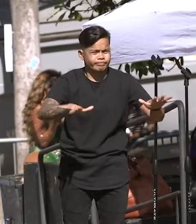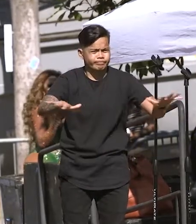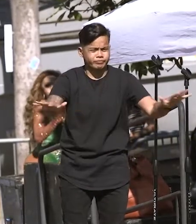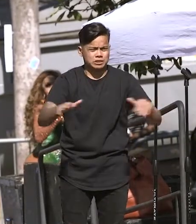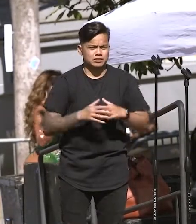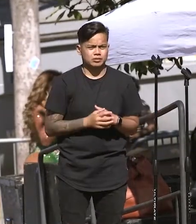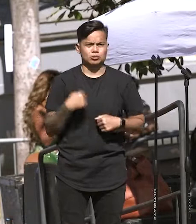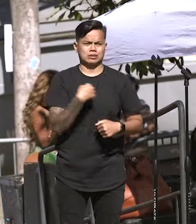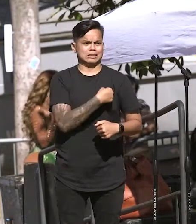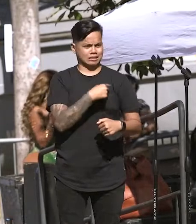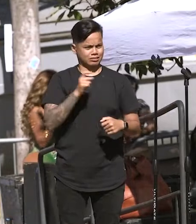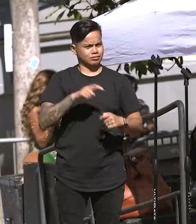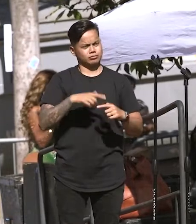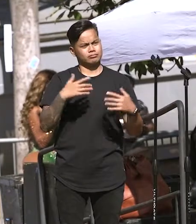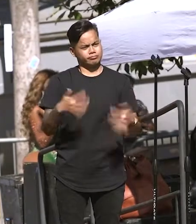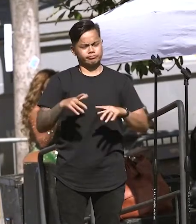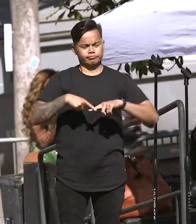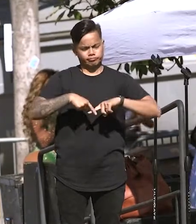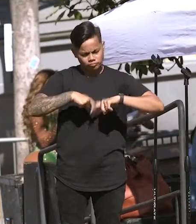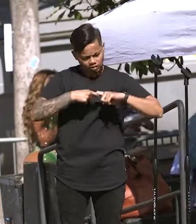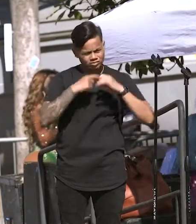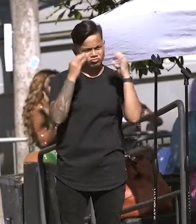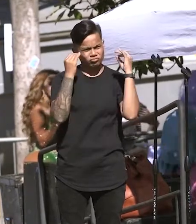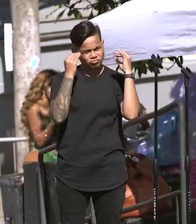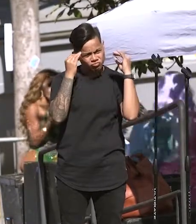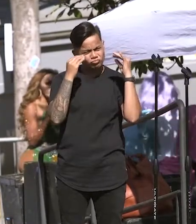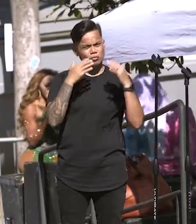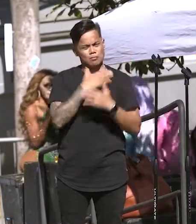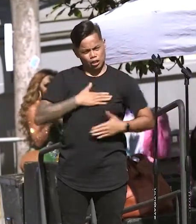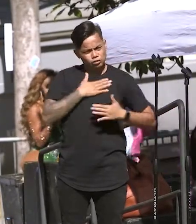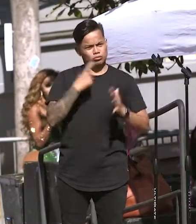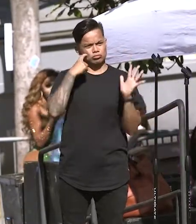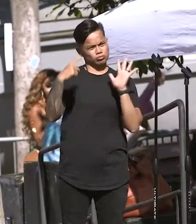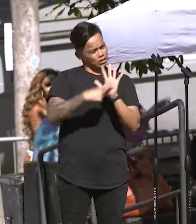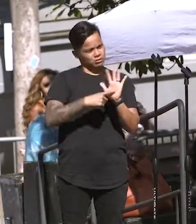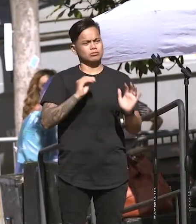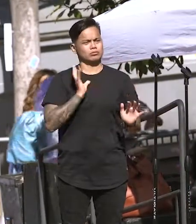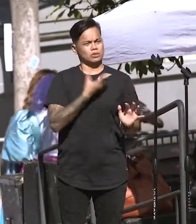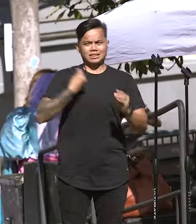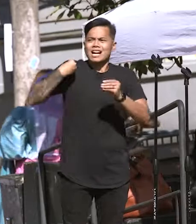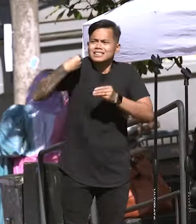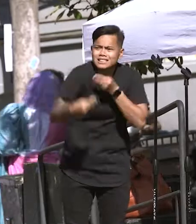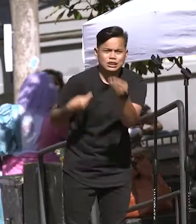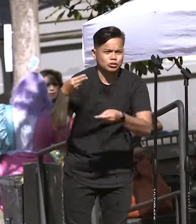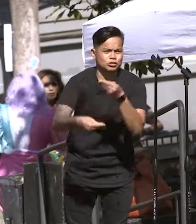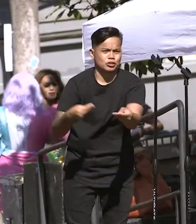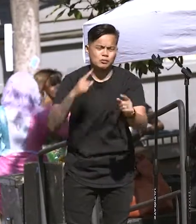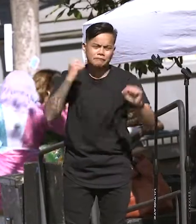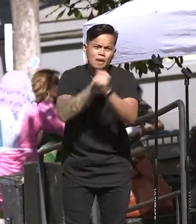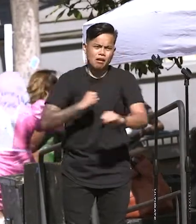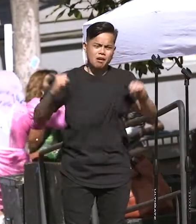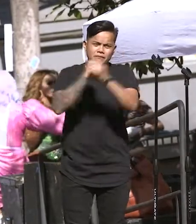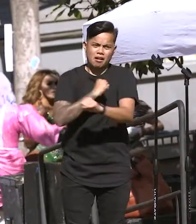should just appreciate that we're standing on the shoulders of our transcestors that made it